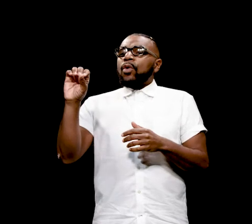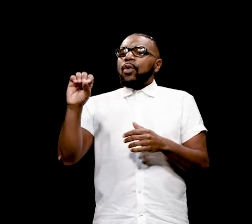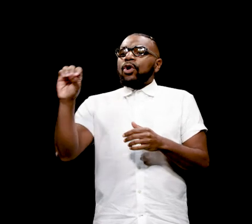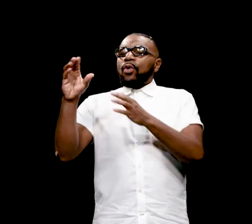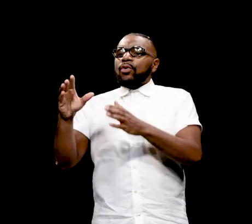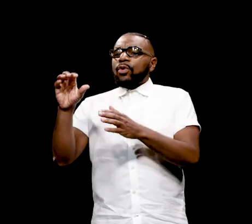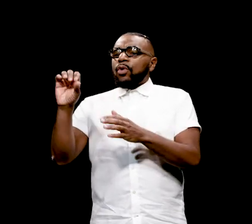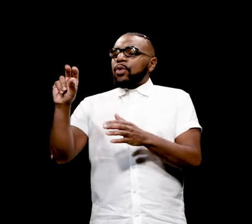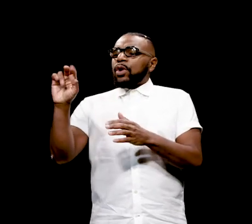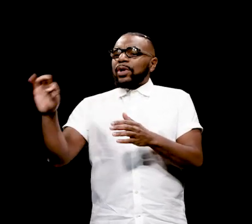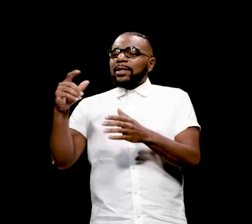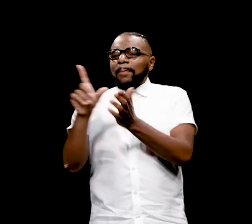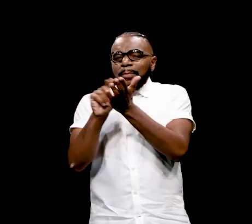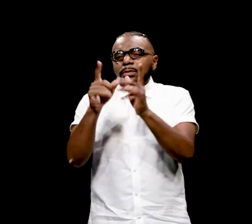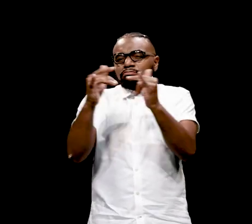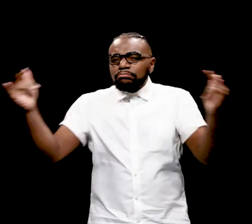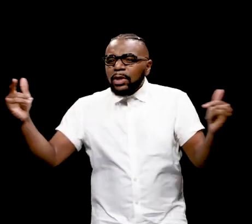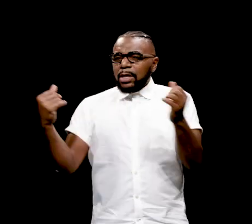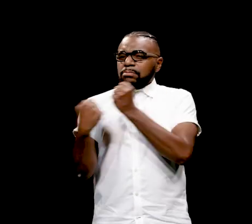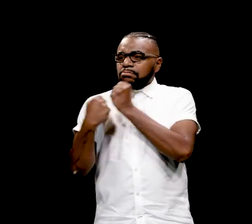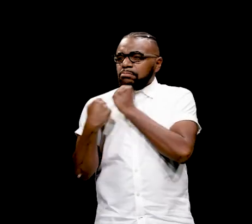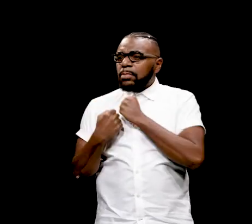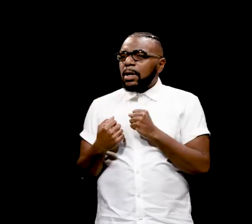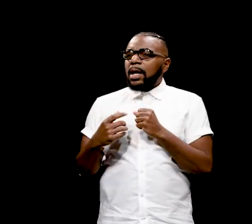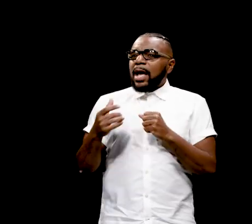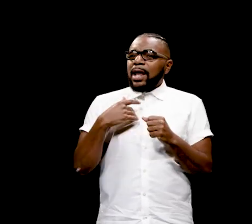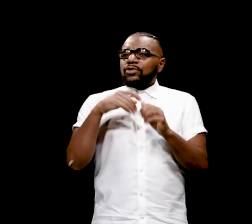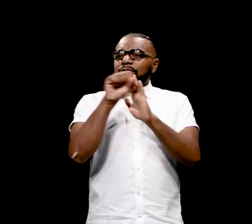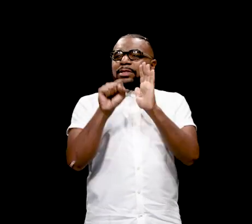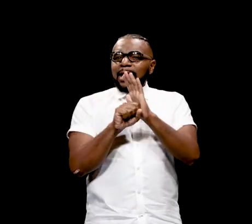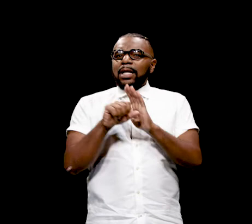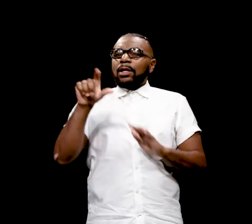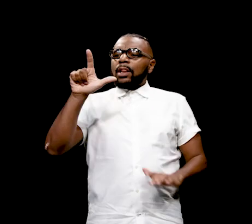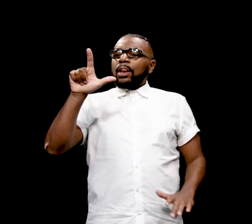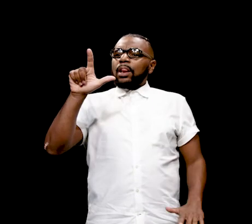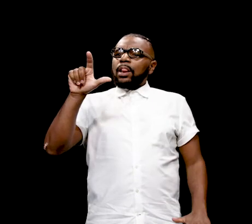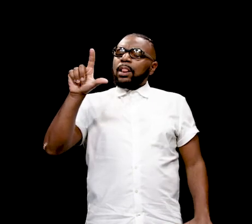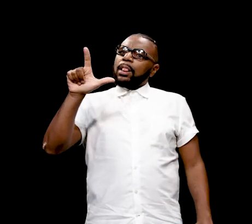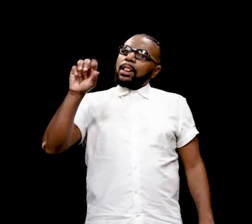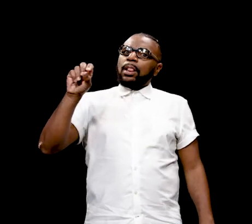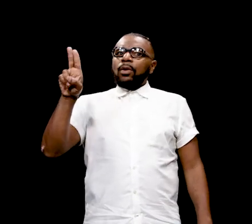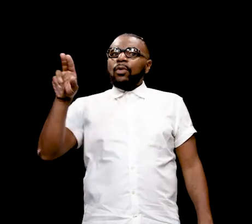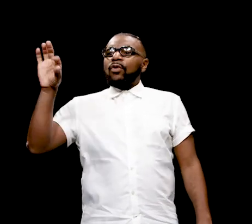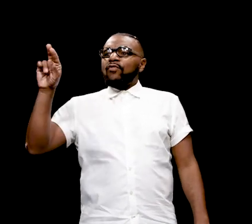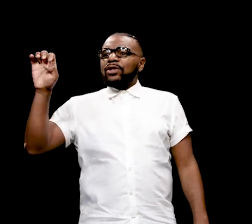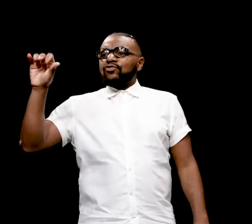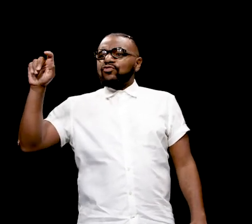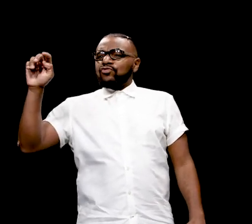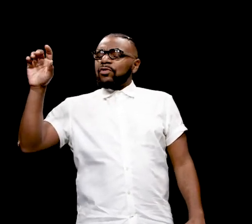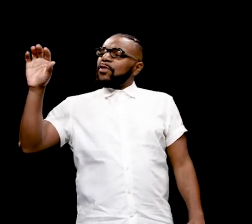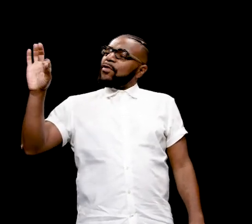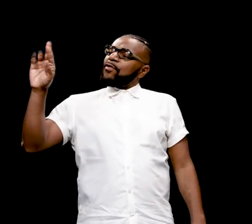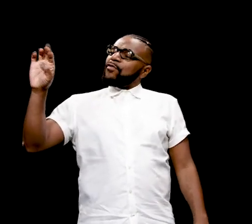Tribune, and leaders like State Senator Lou Frederick, House Representative Janelle Bynum,